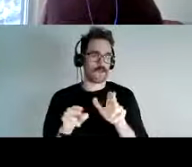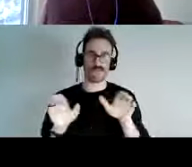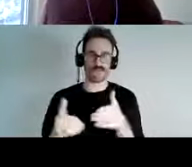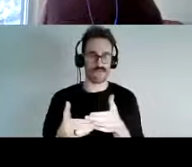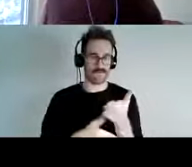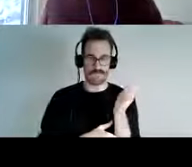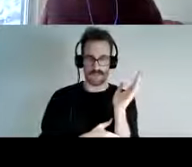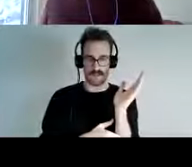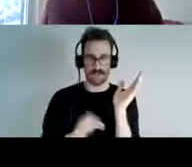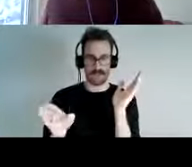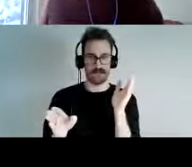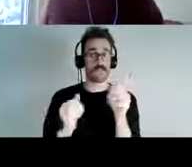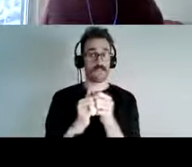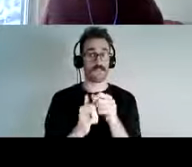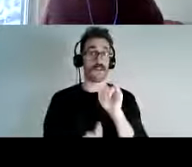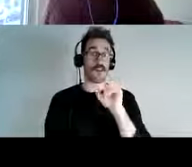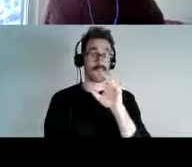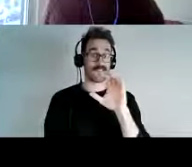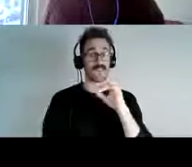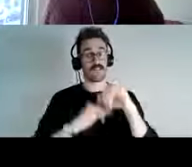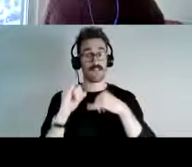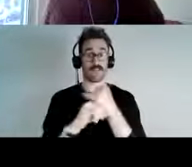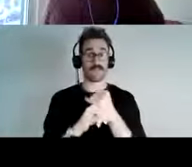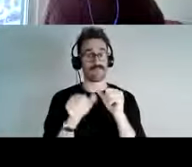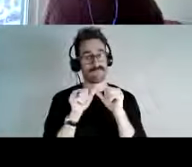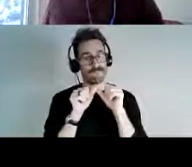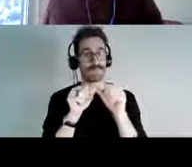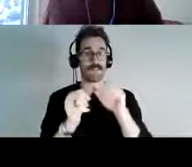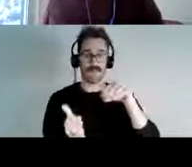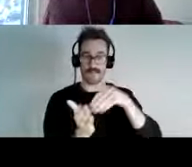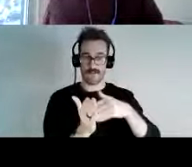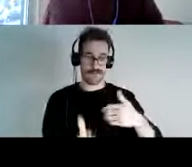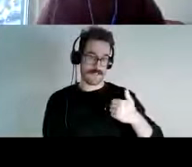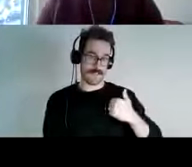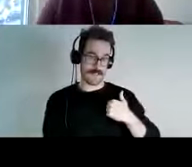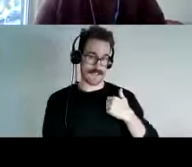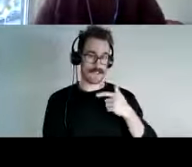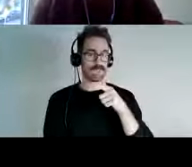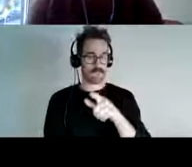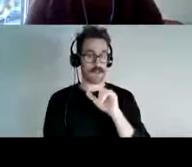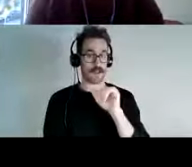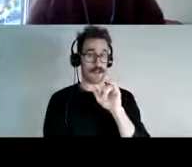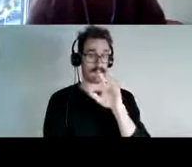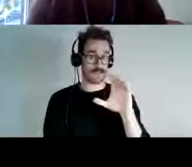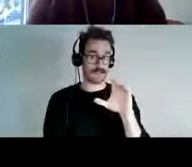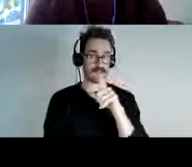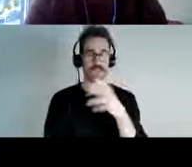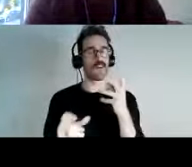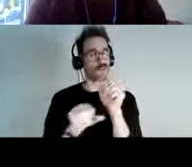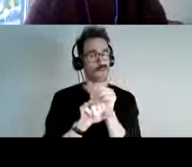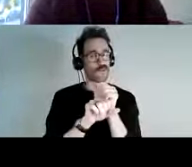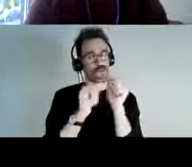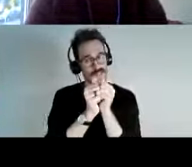She's with the International Longevity Centre of Canada. She's done a lot of work around the human rights of older